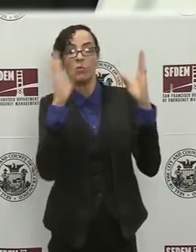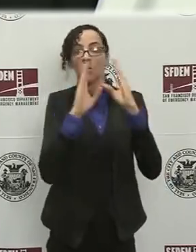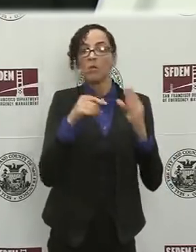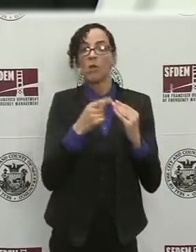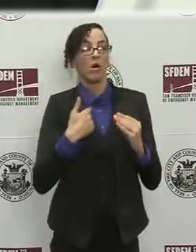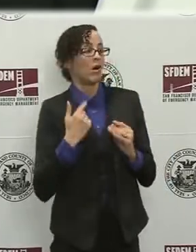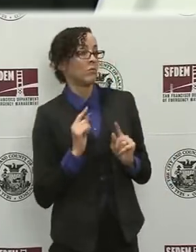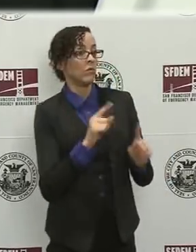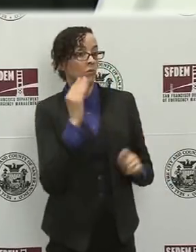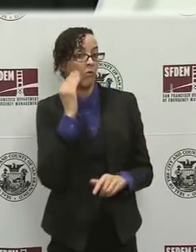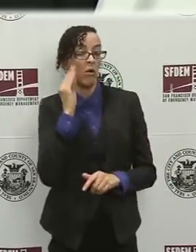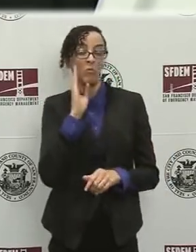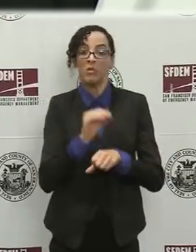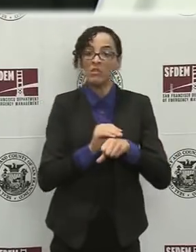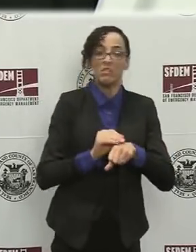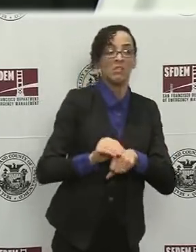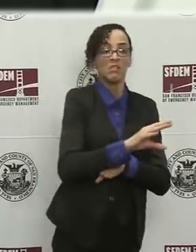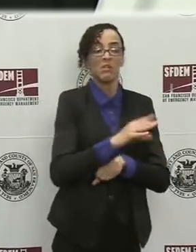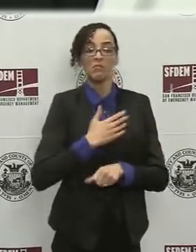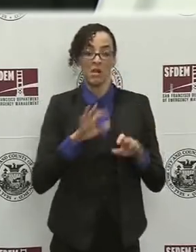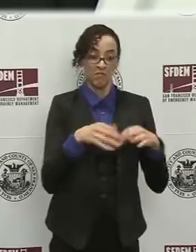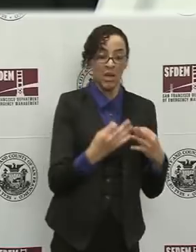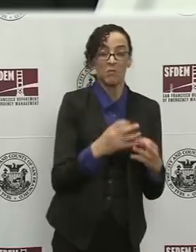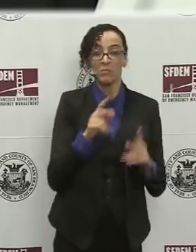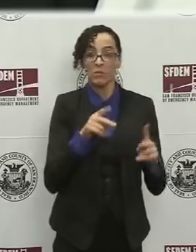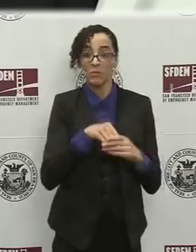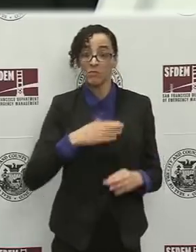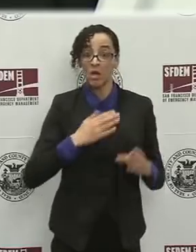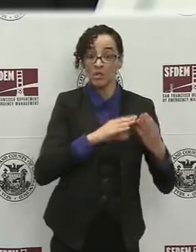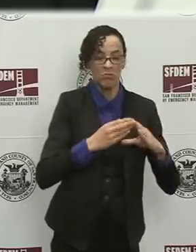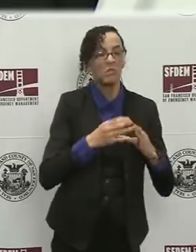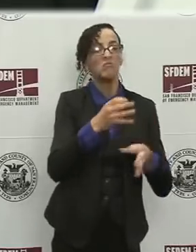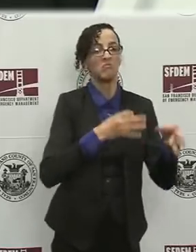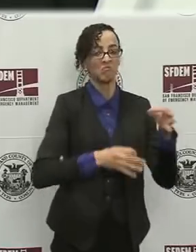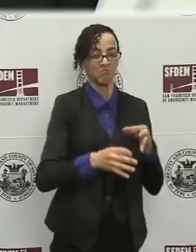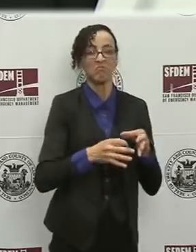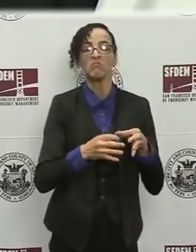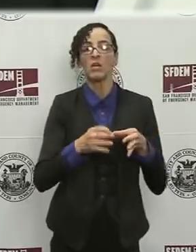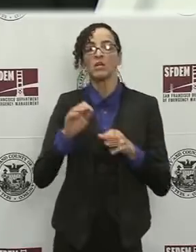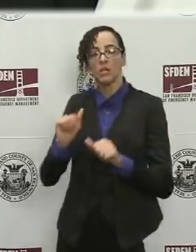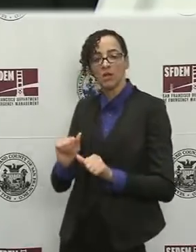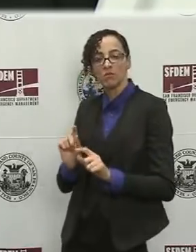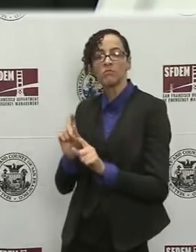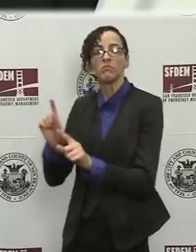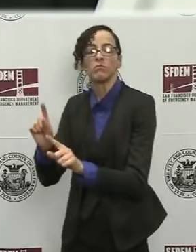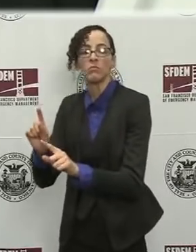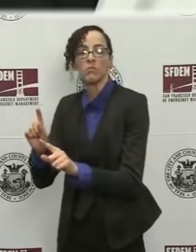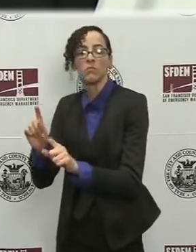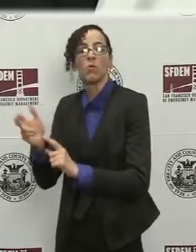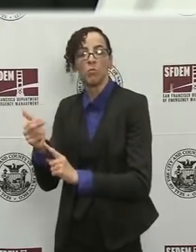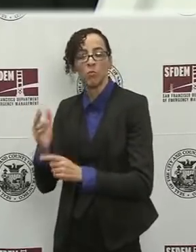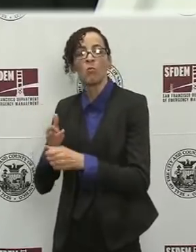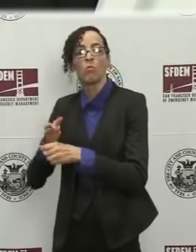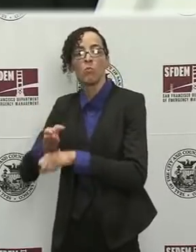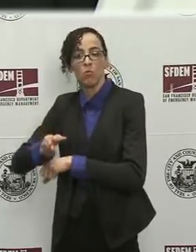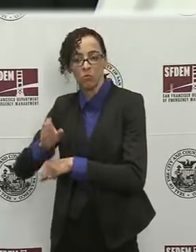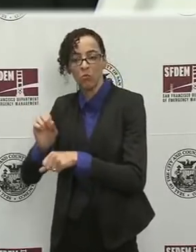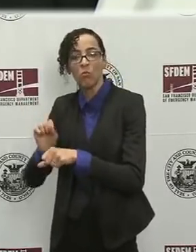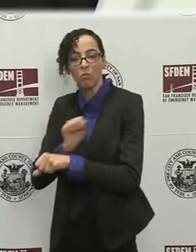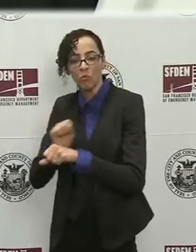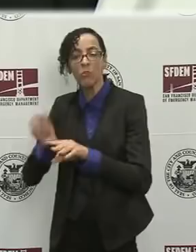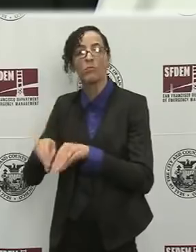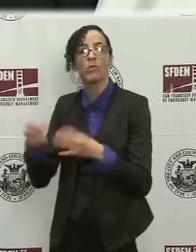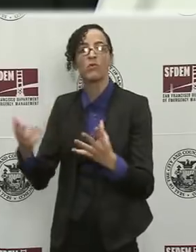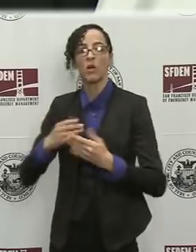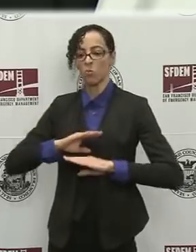their families or folks in their community. They provide the relief for frontline personnel who are working long hours